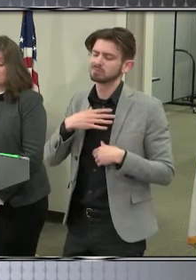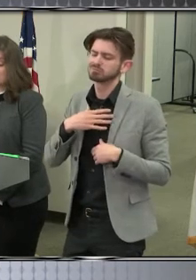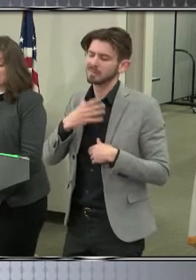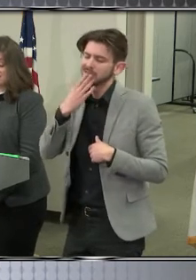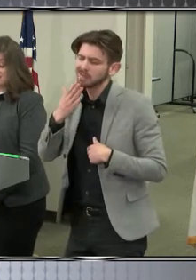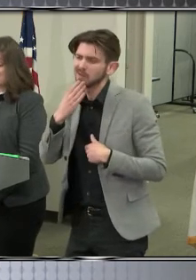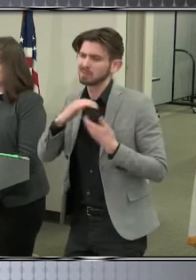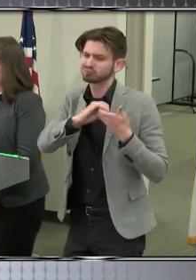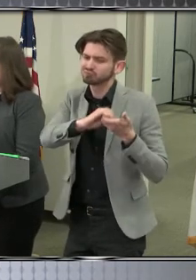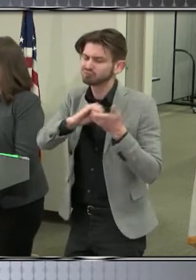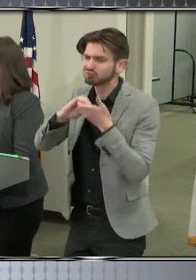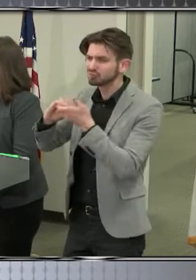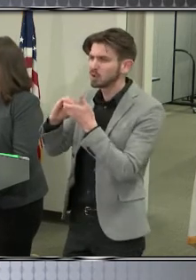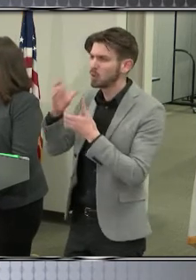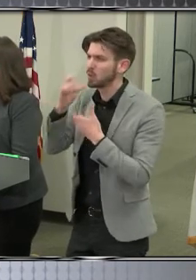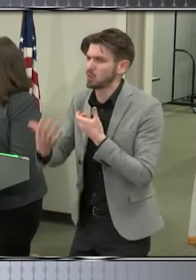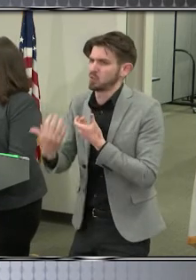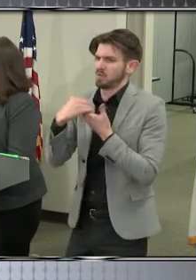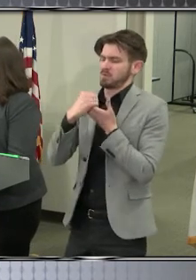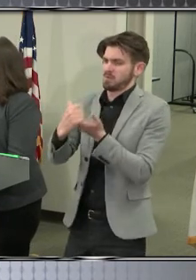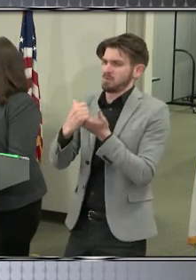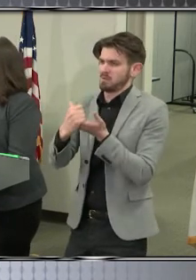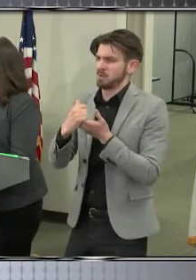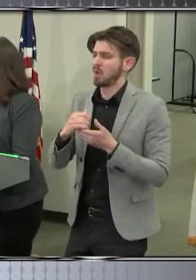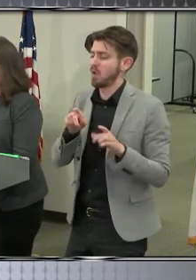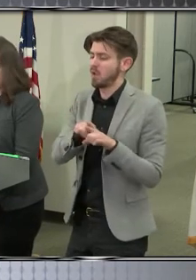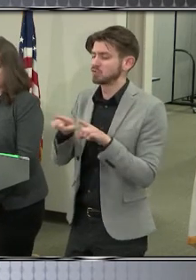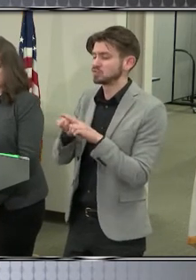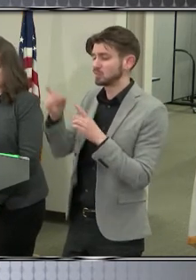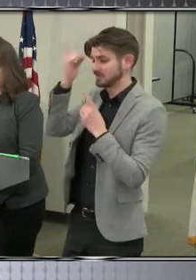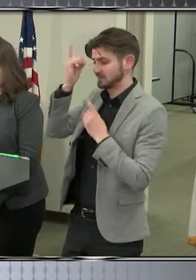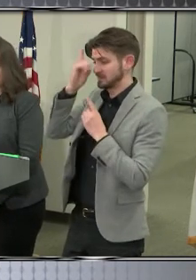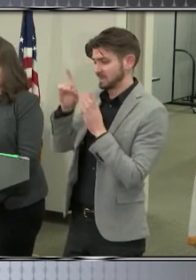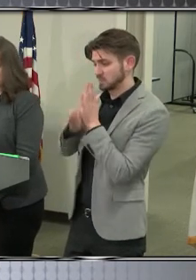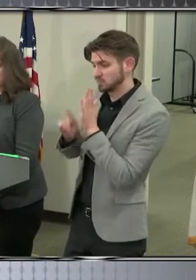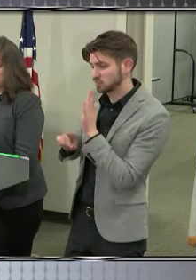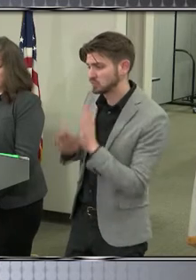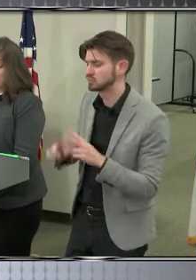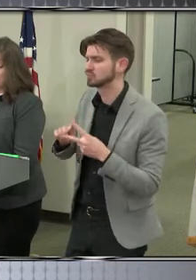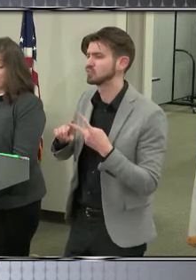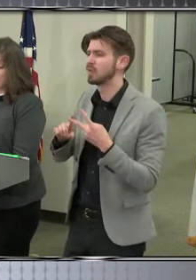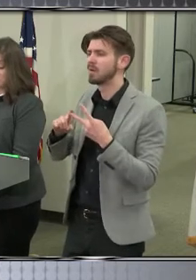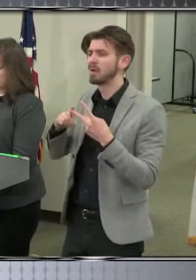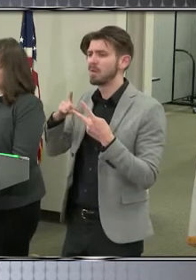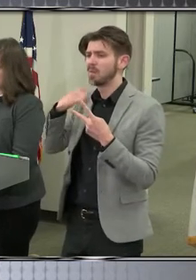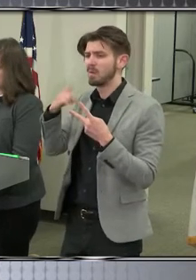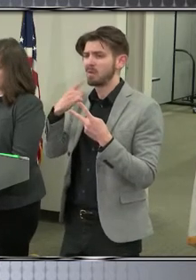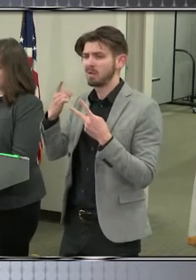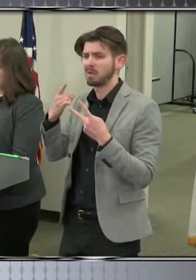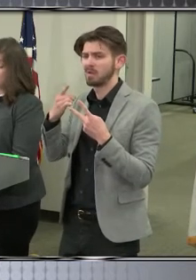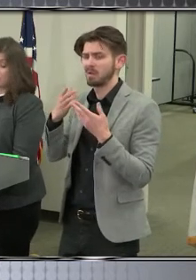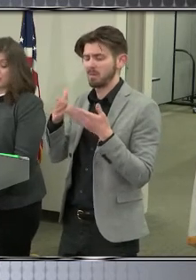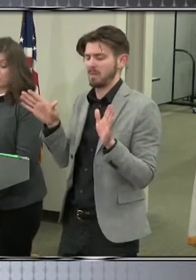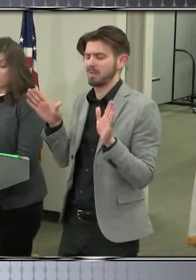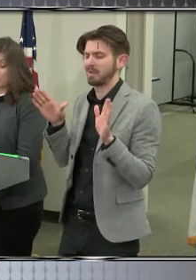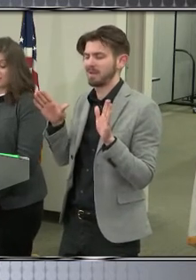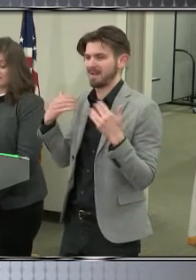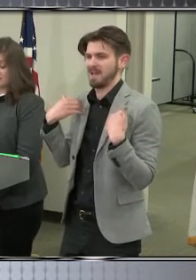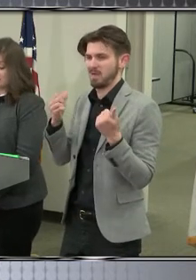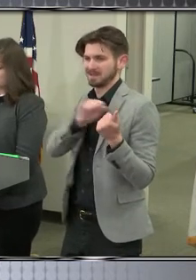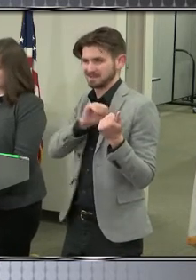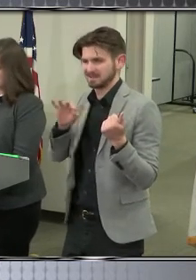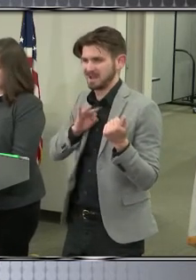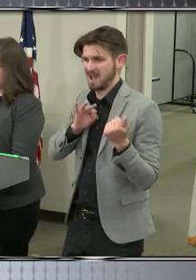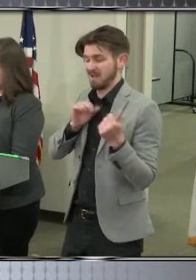I would also like to thank the talented epidemiologists and public health staff at El Paso County Public Health who have been